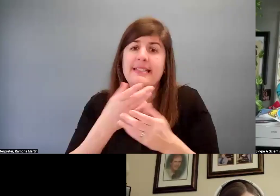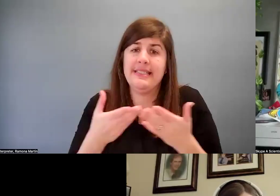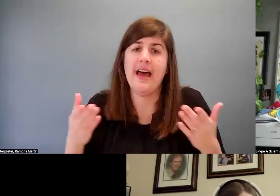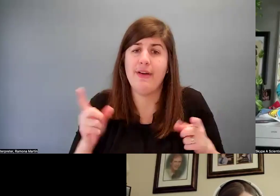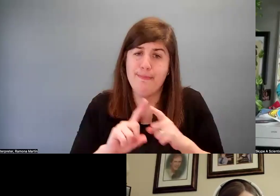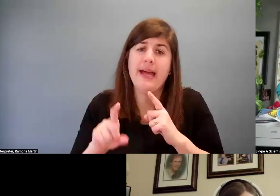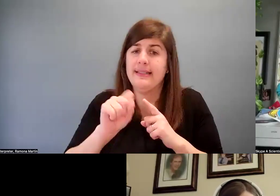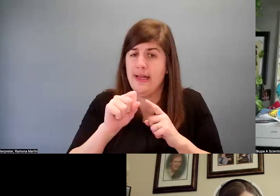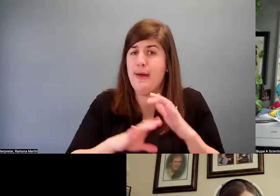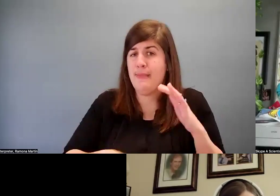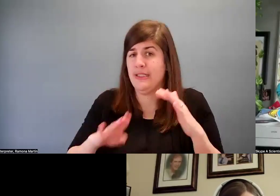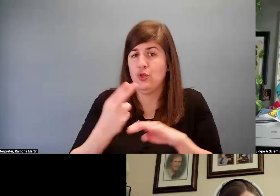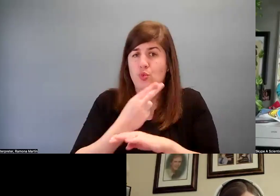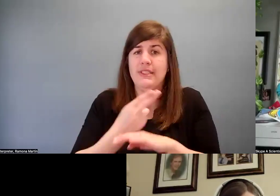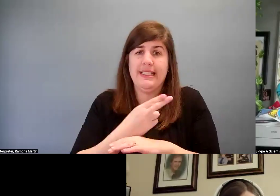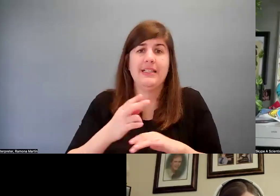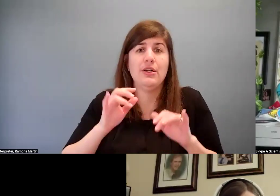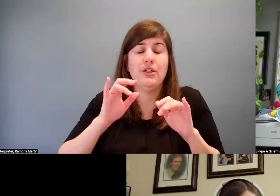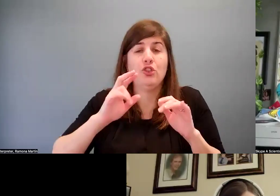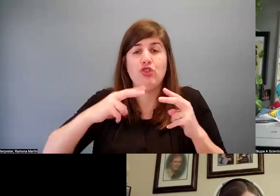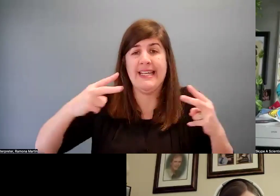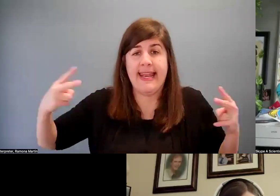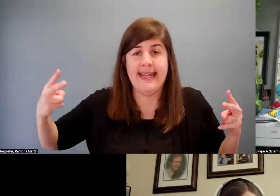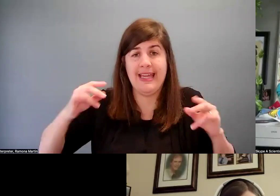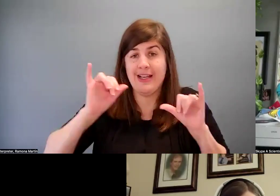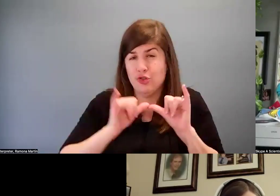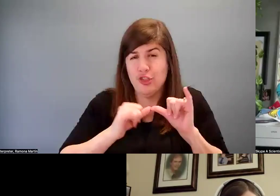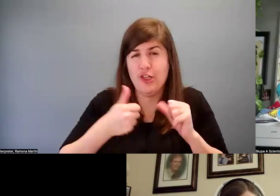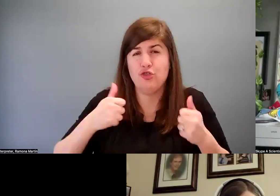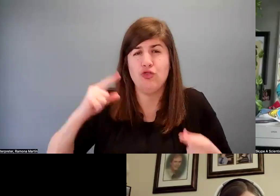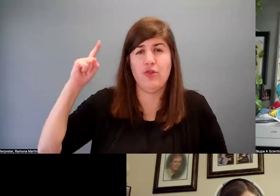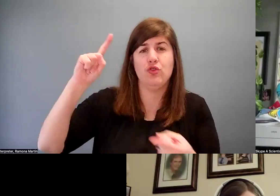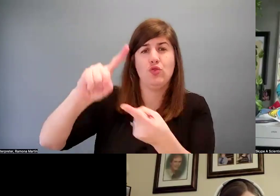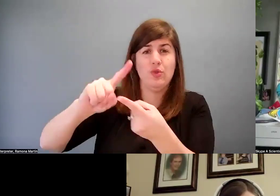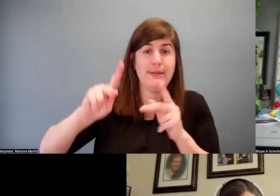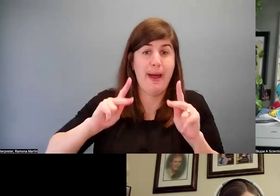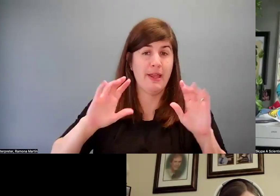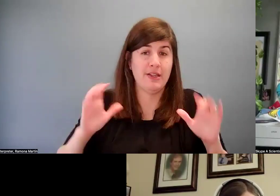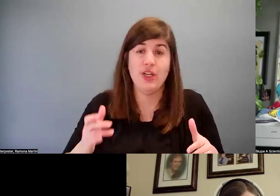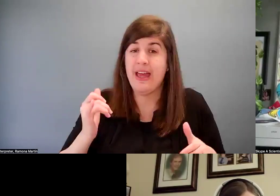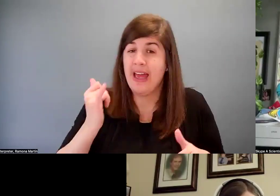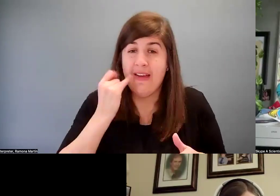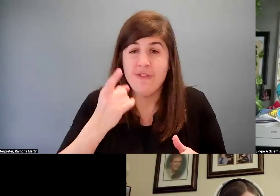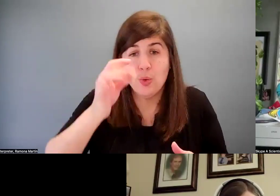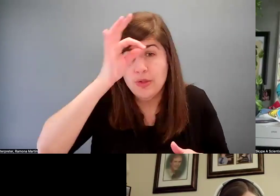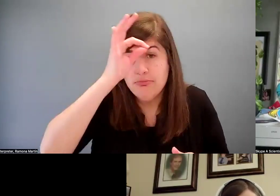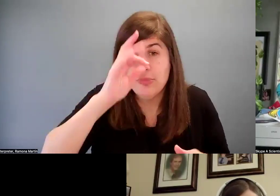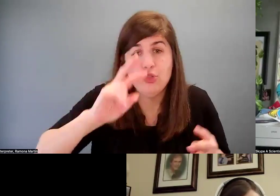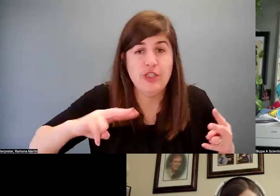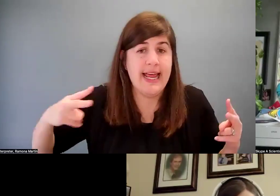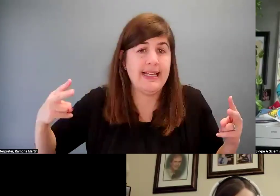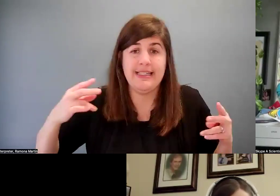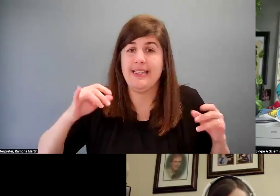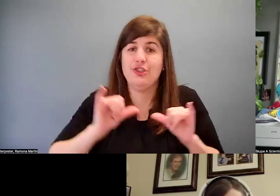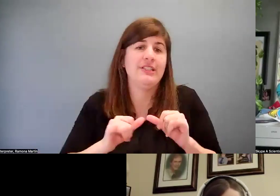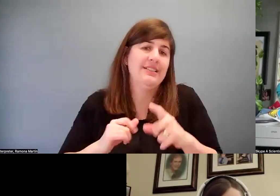Yeah, basically using genetic engineering to try to reduce the population. And if you don't know what genetic engineering is, that's a